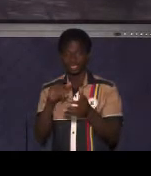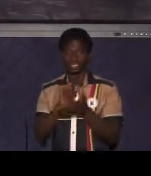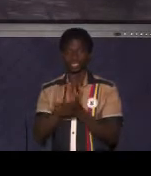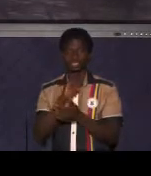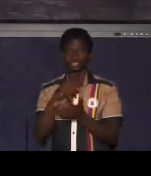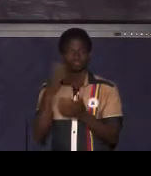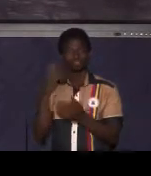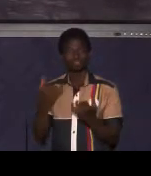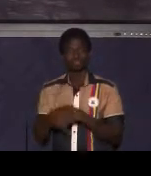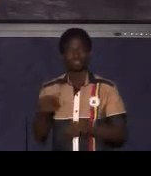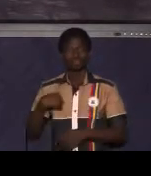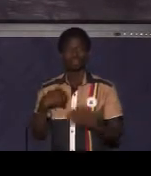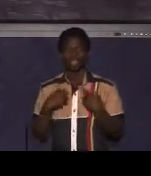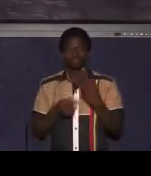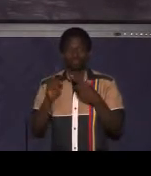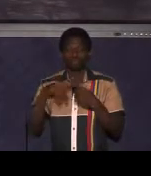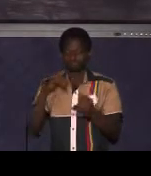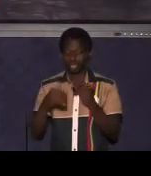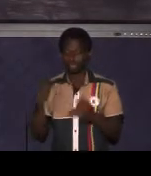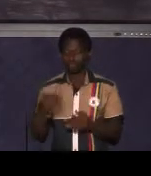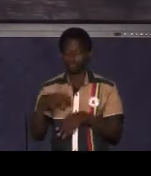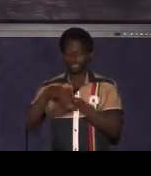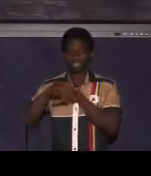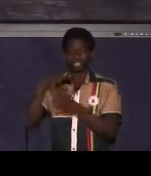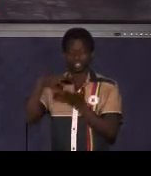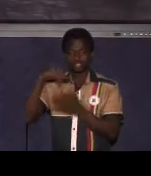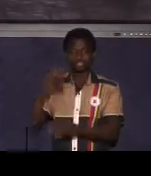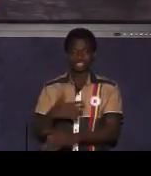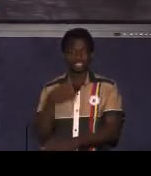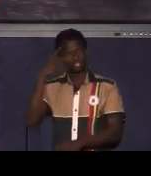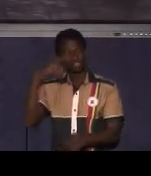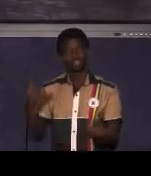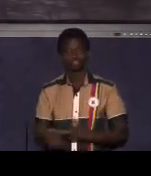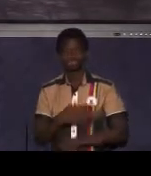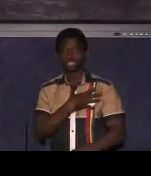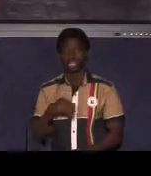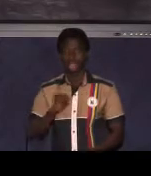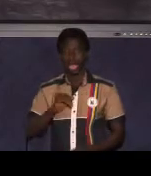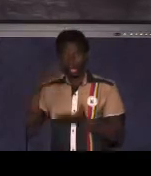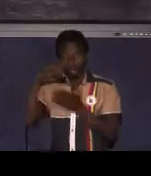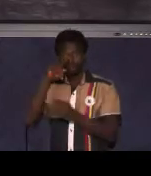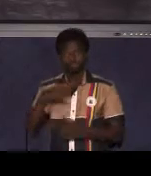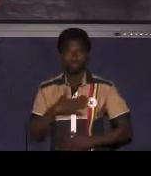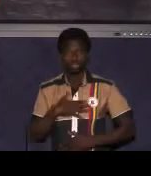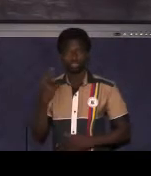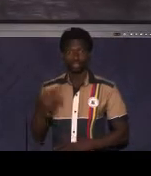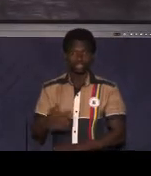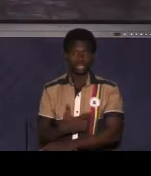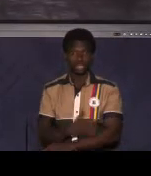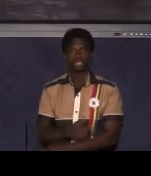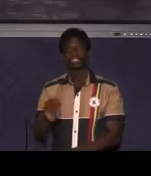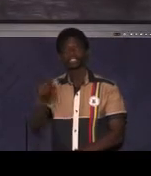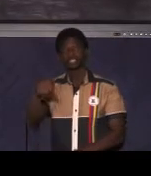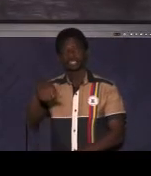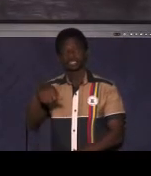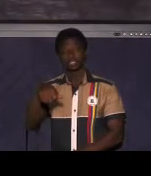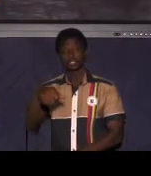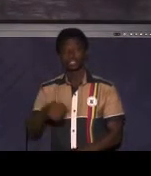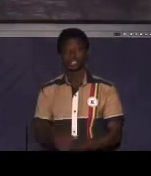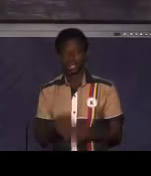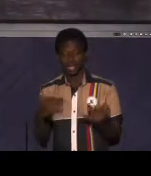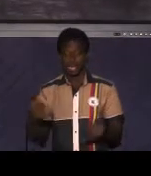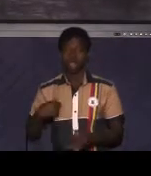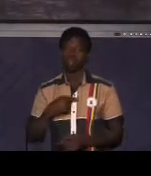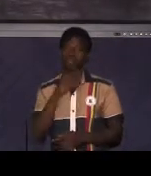today. We have come to the end of the English Studies lesson for today. I hope you enjoyed the lesson.